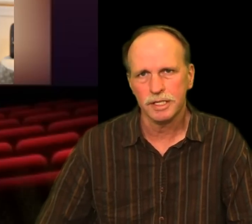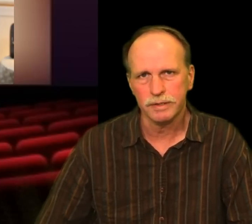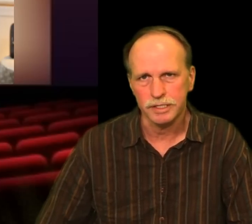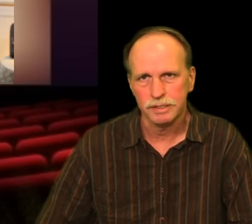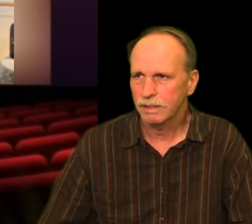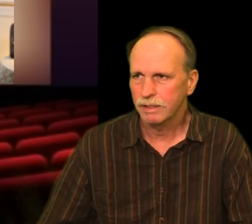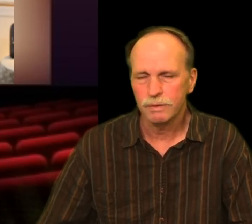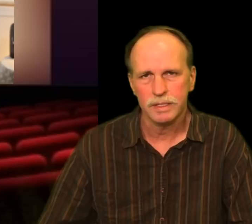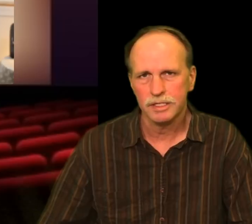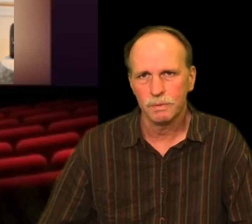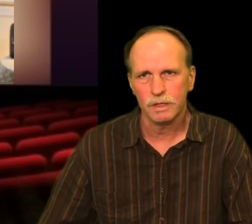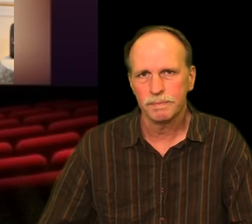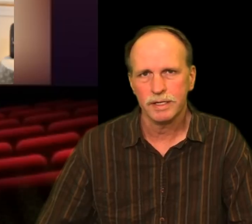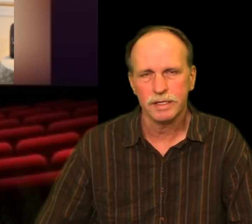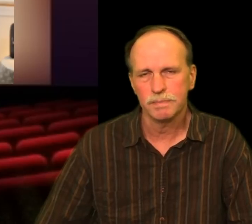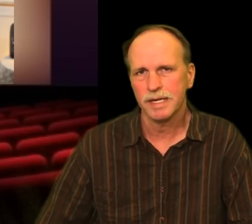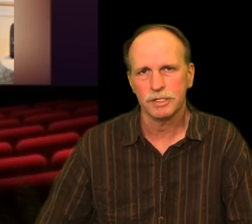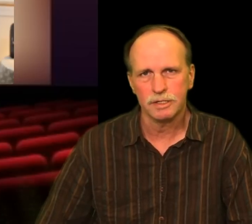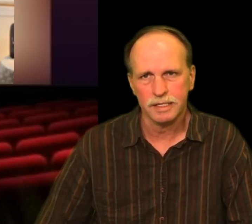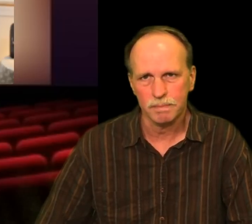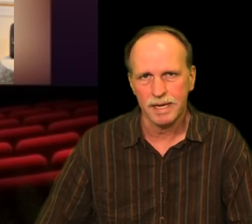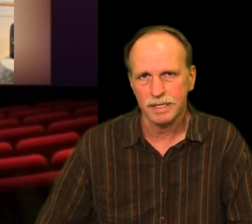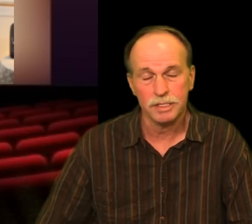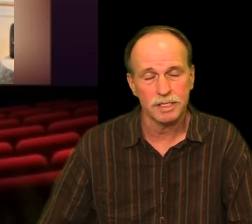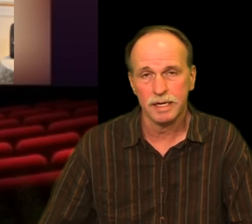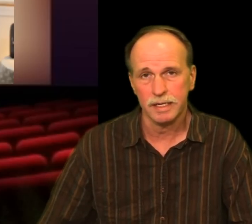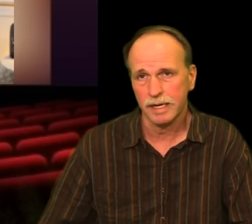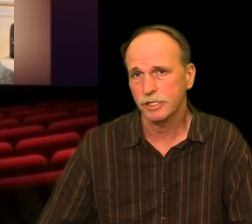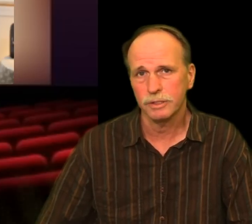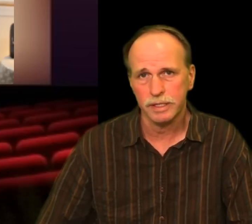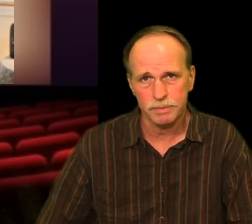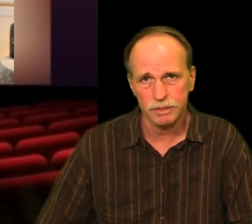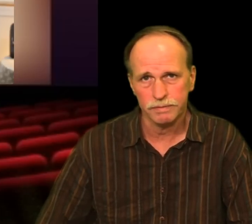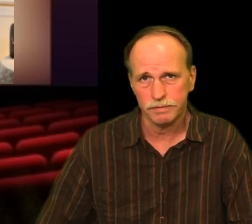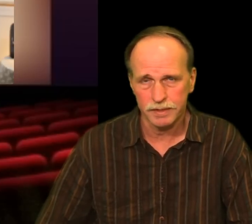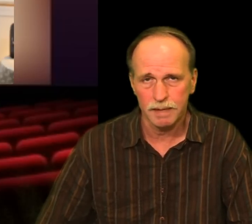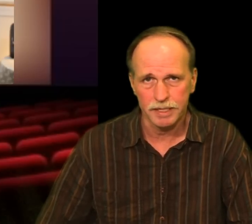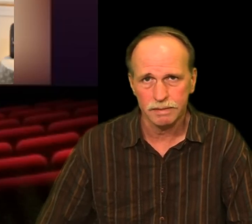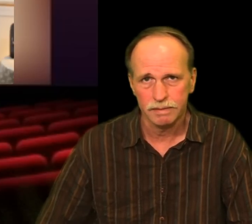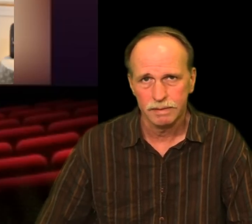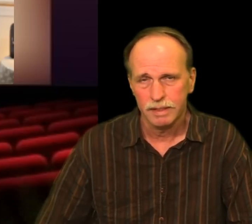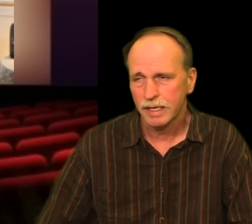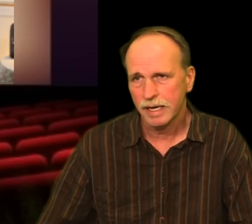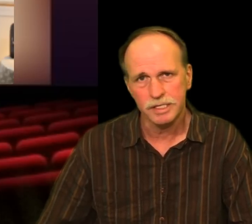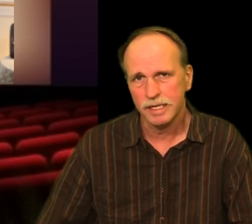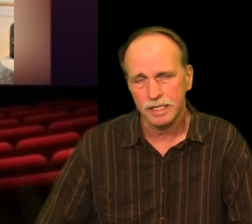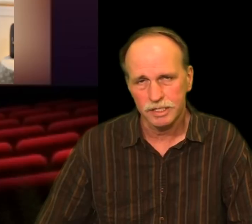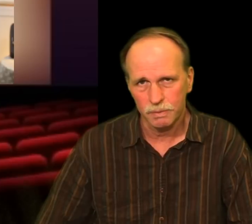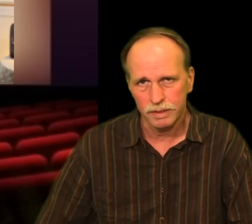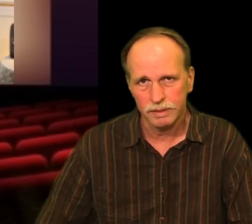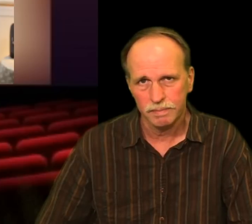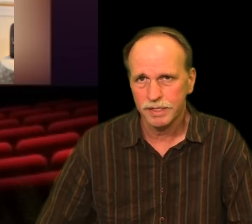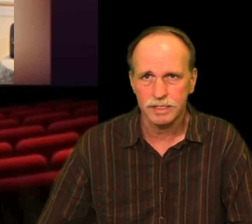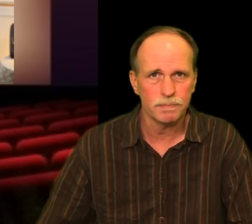just theories. Newton doesn't work because mass attracting mass is not a naturally observed phenomenon, and Einstein